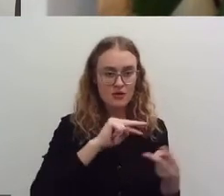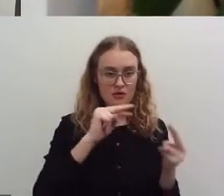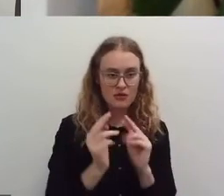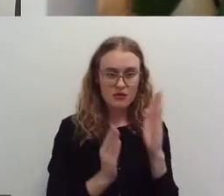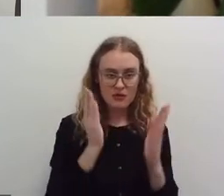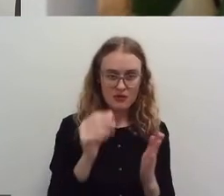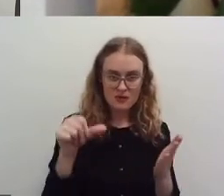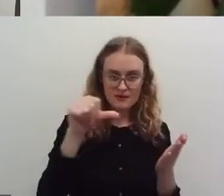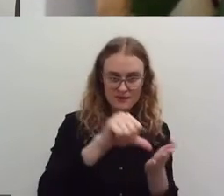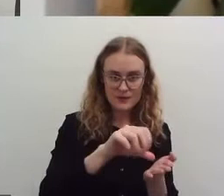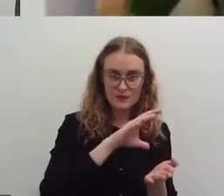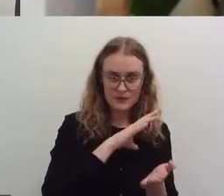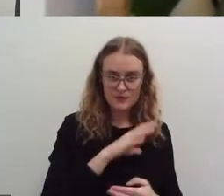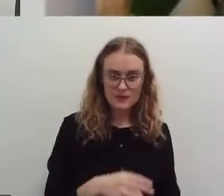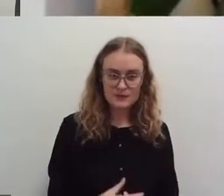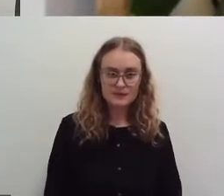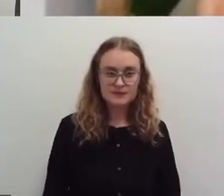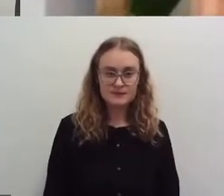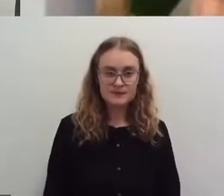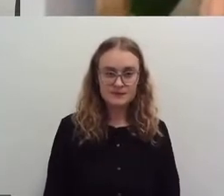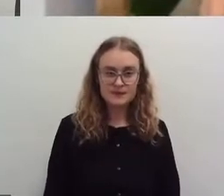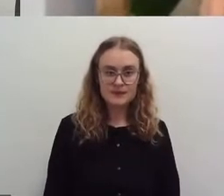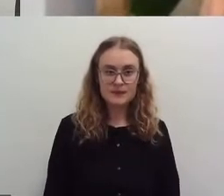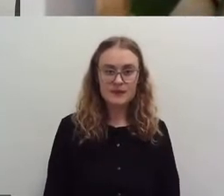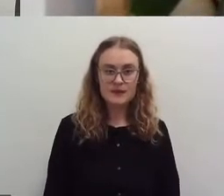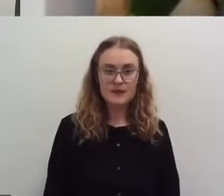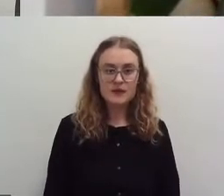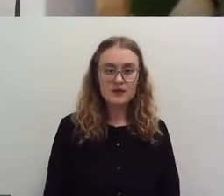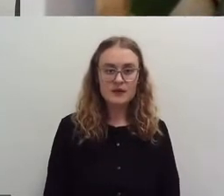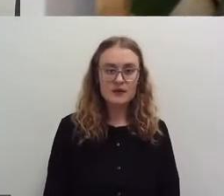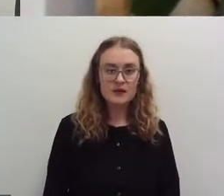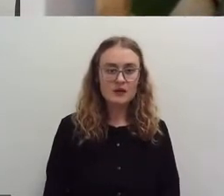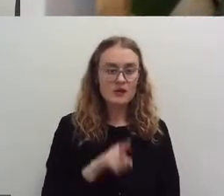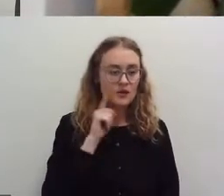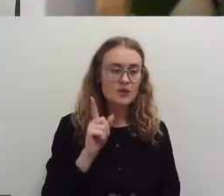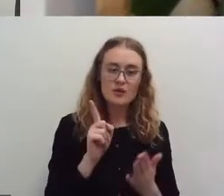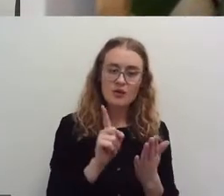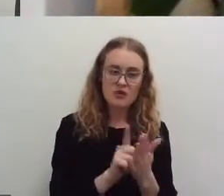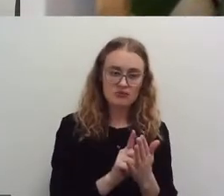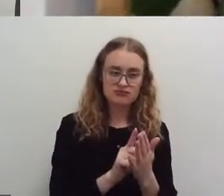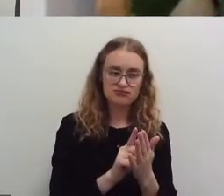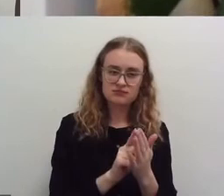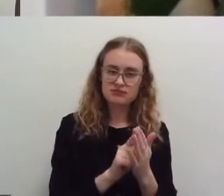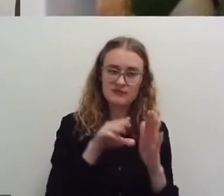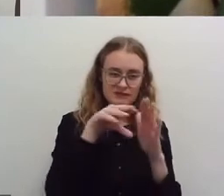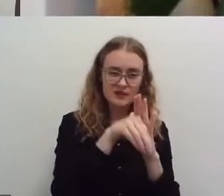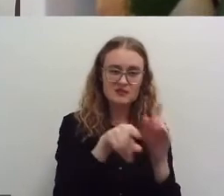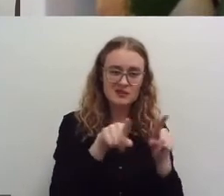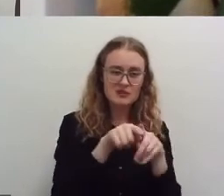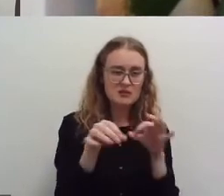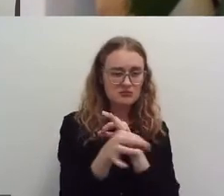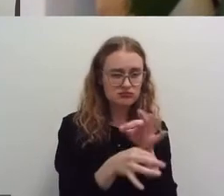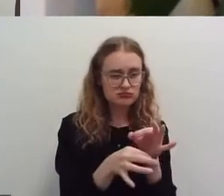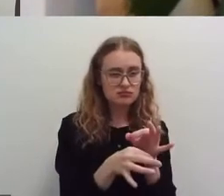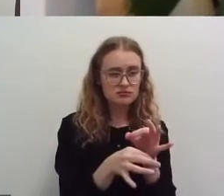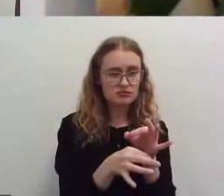there is a need for youth to both be engaged within the system and with on the other side of the system. So we both need people to